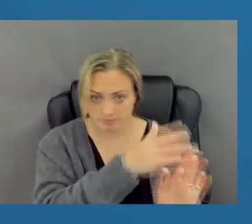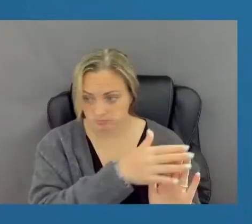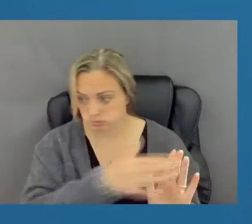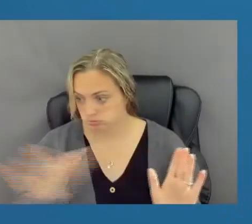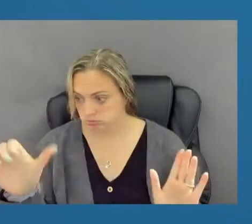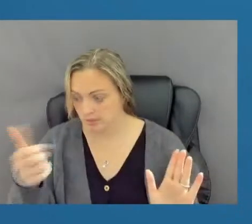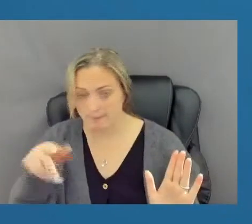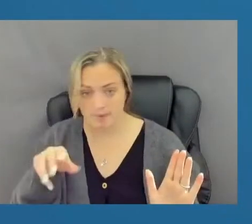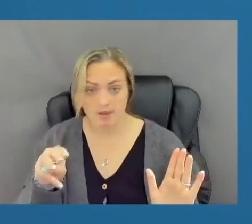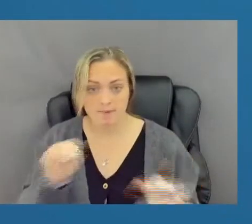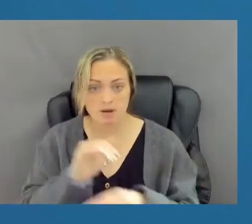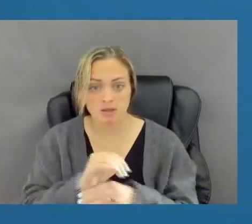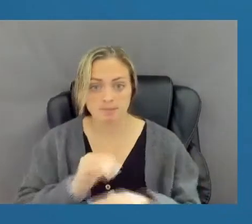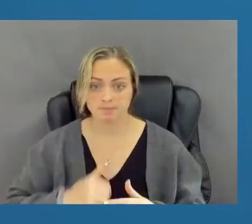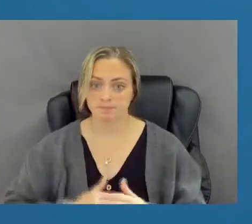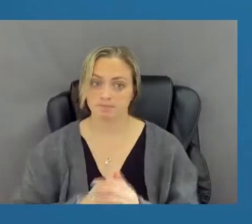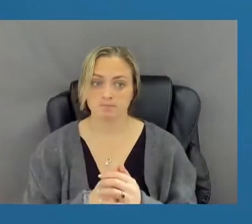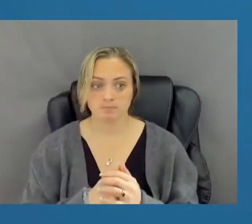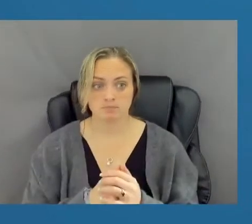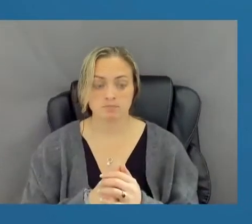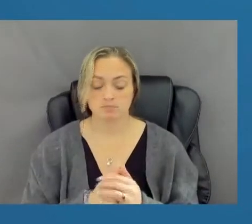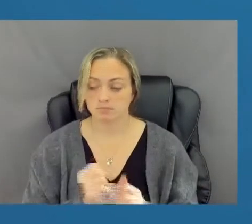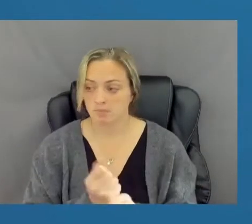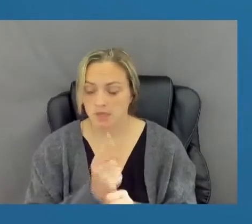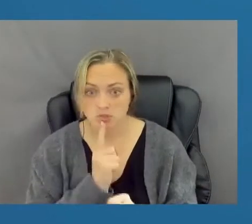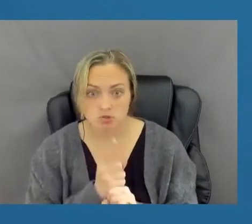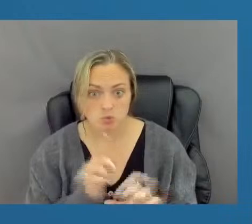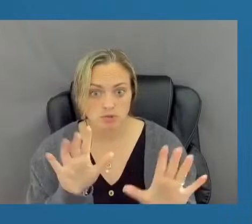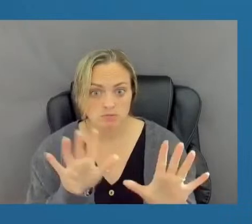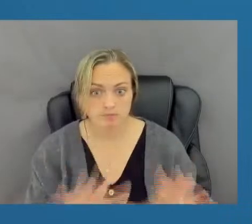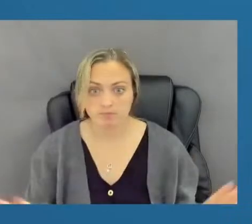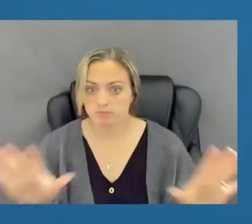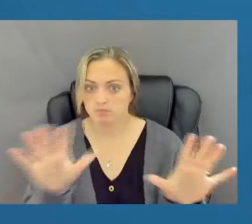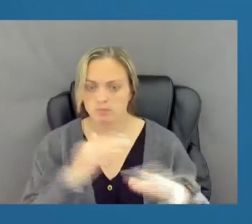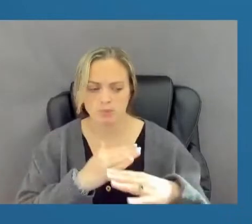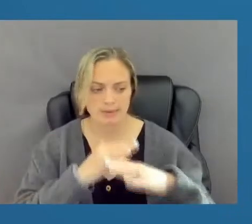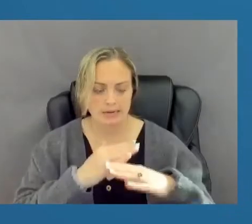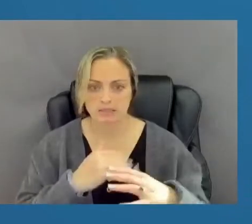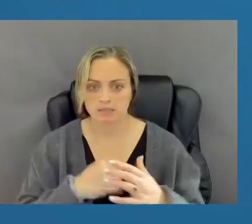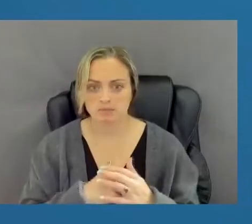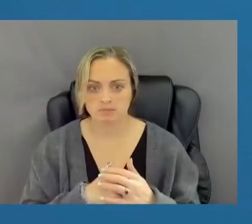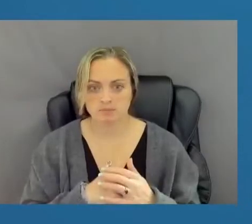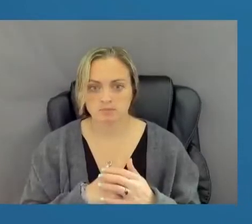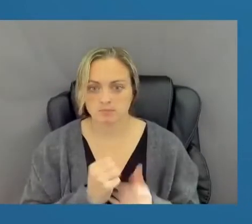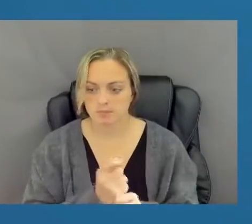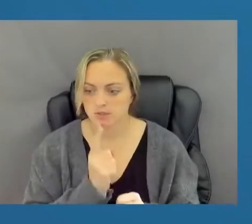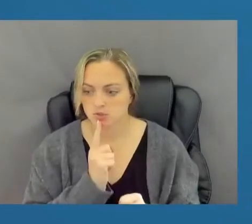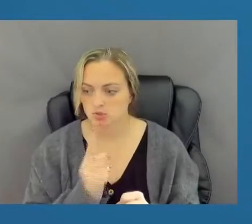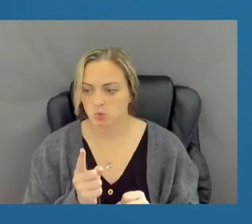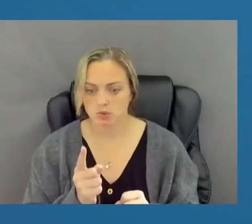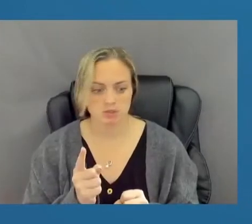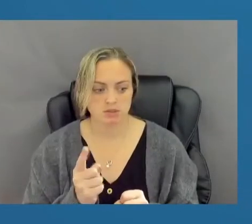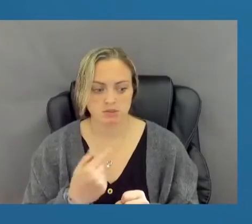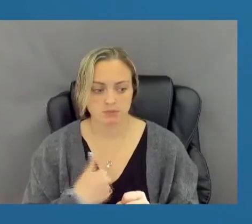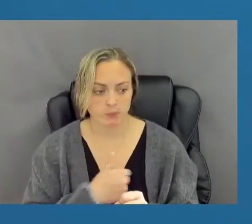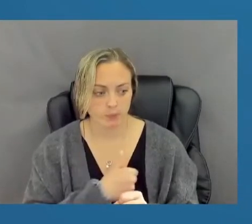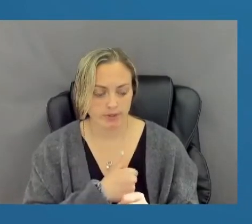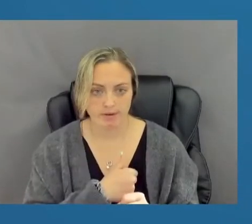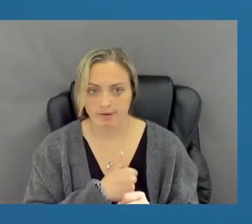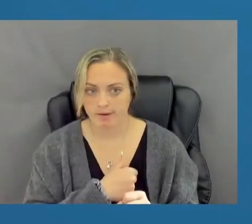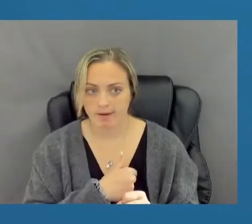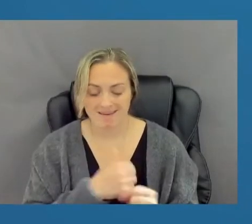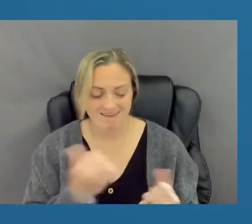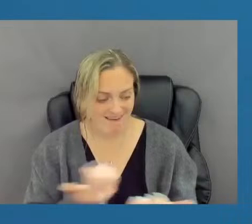at night, making sure that we were protected, making sure that we had the tools we